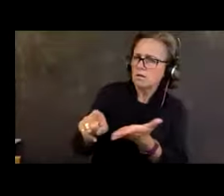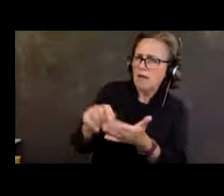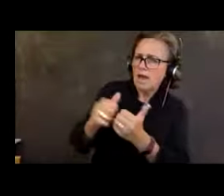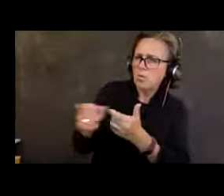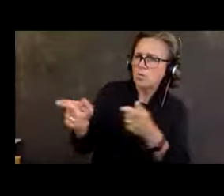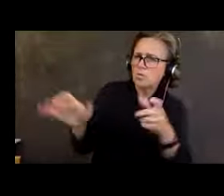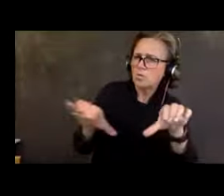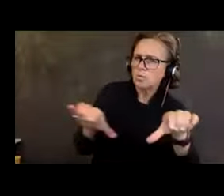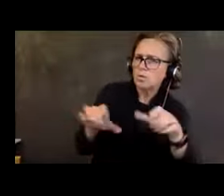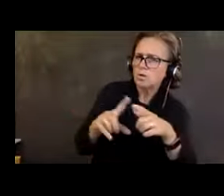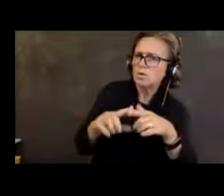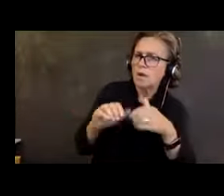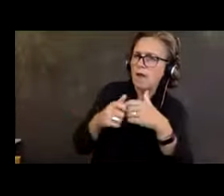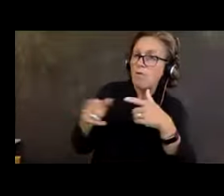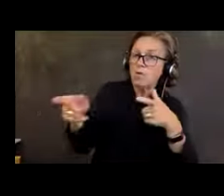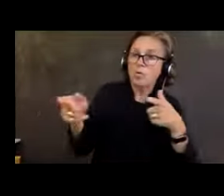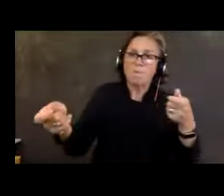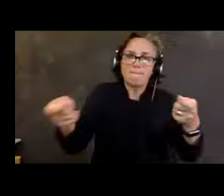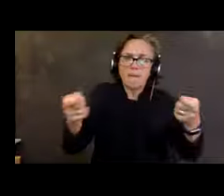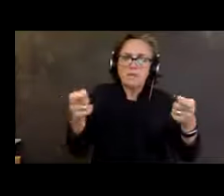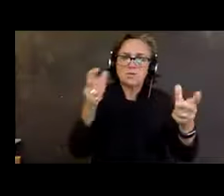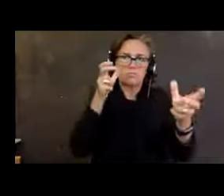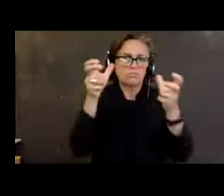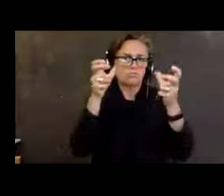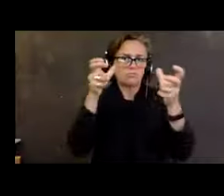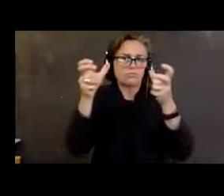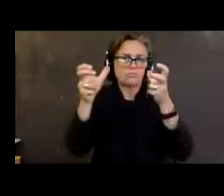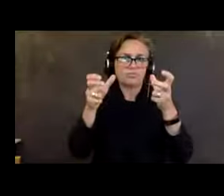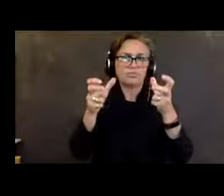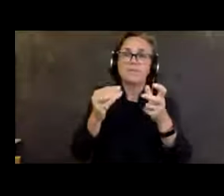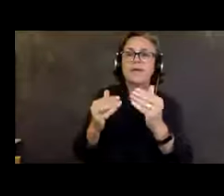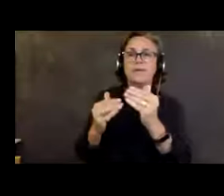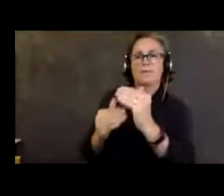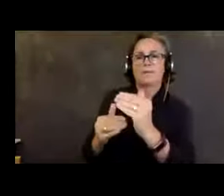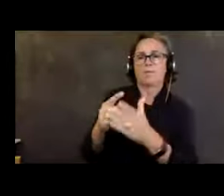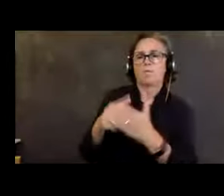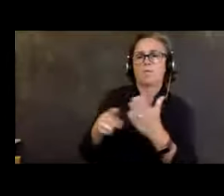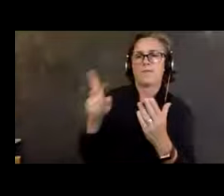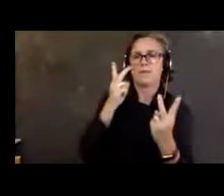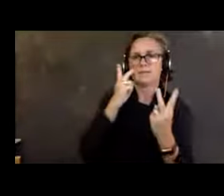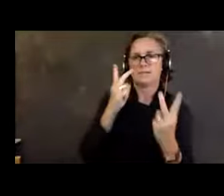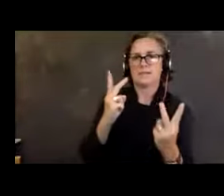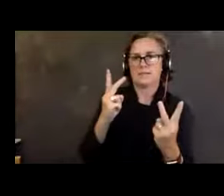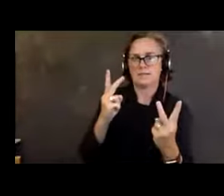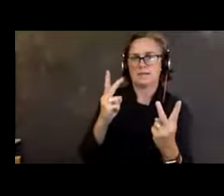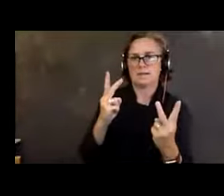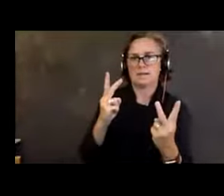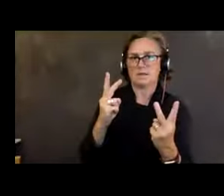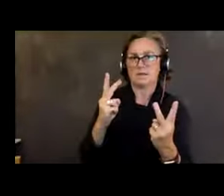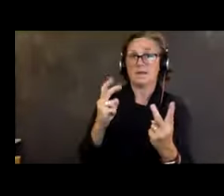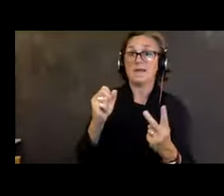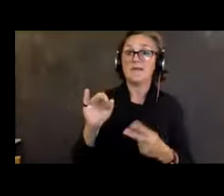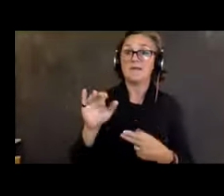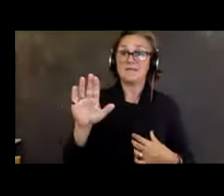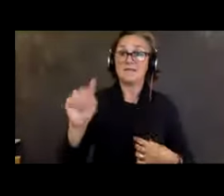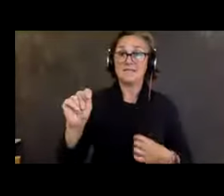in. I'd also recommend that we limit what our children see in the media. So if you tend to have the TV